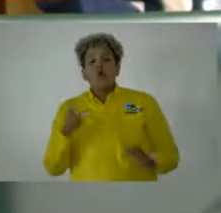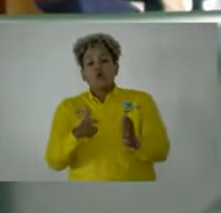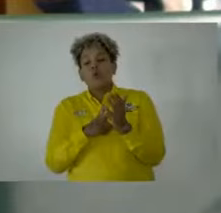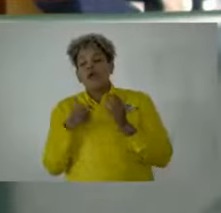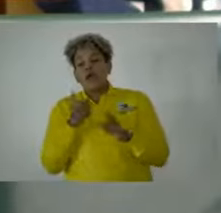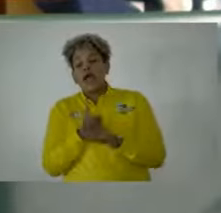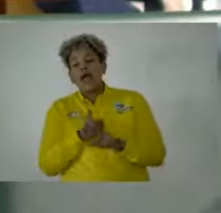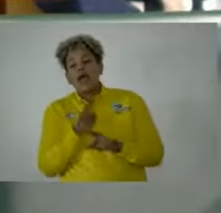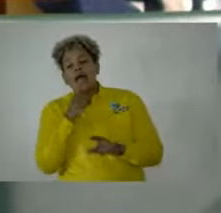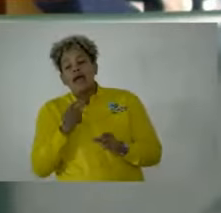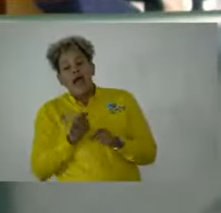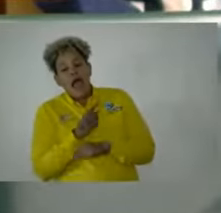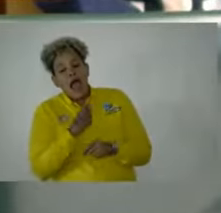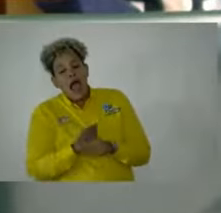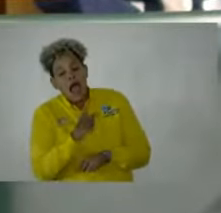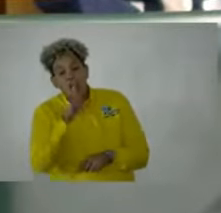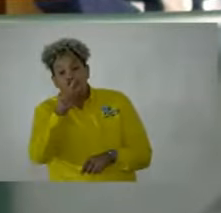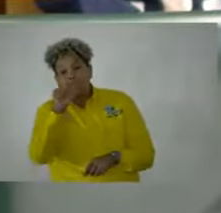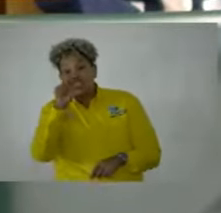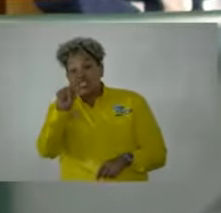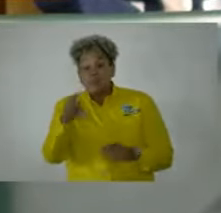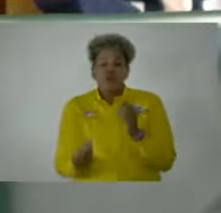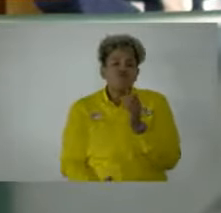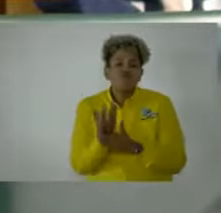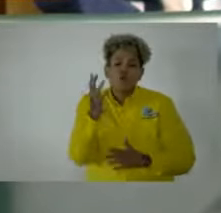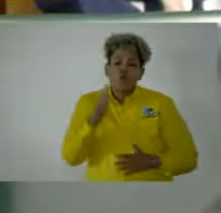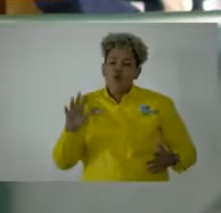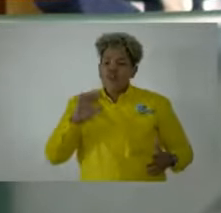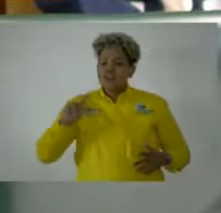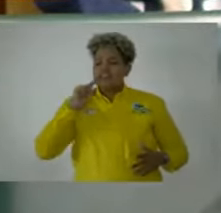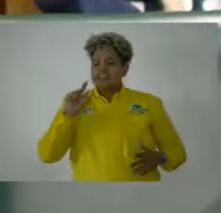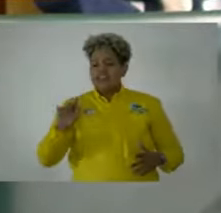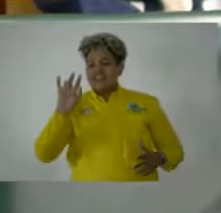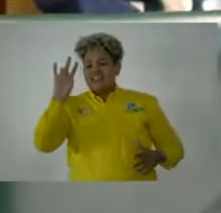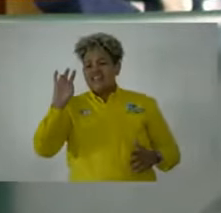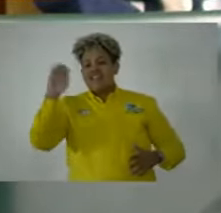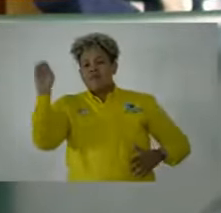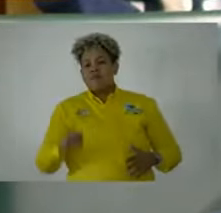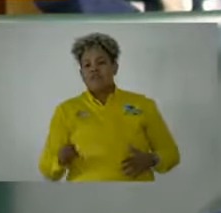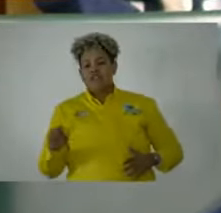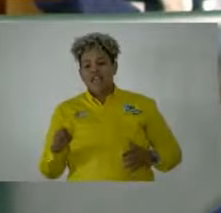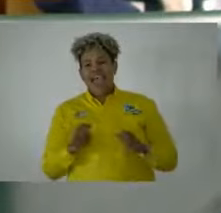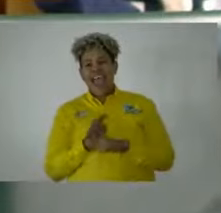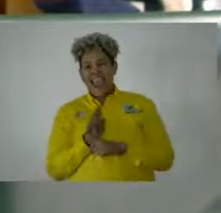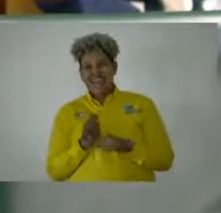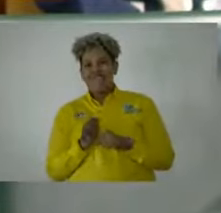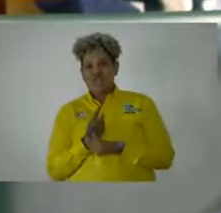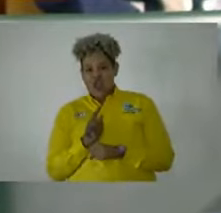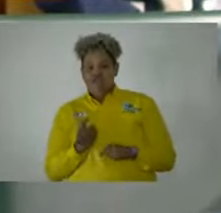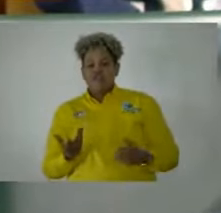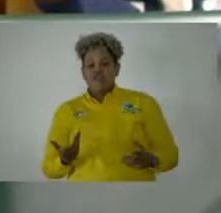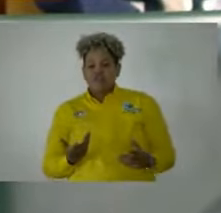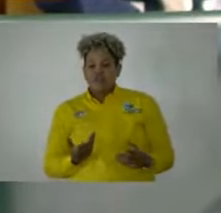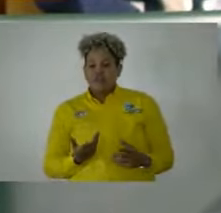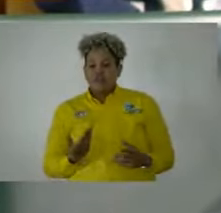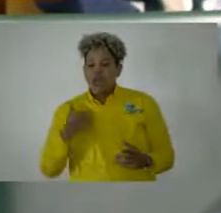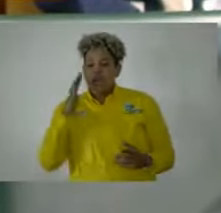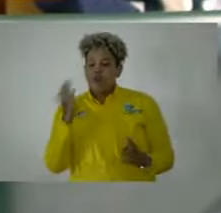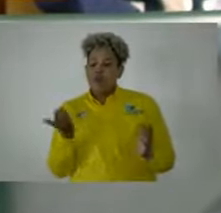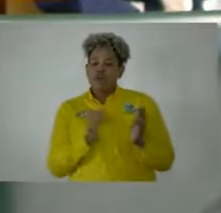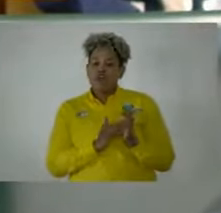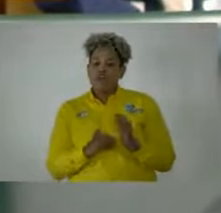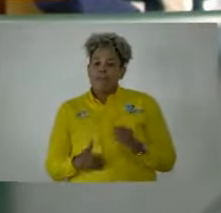require an annual real GDP growth of at least 7% per year. I'm going to repeat